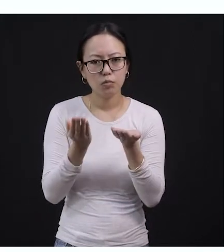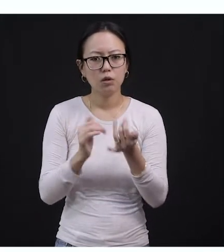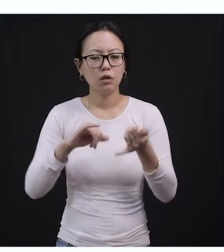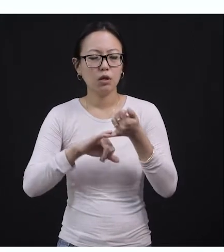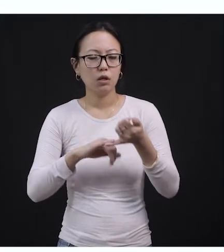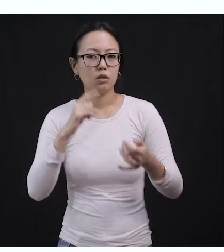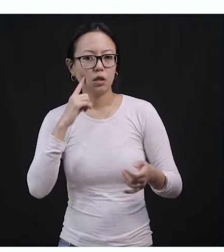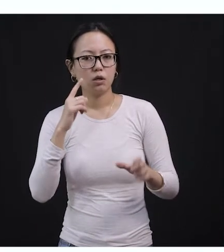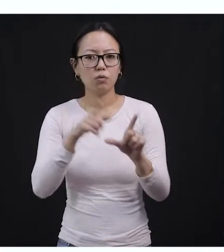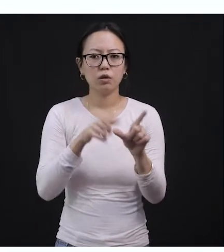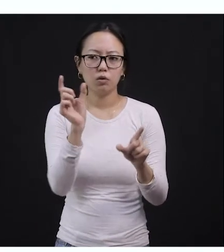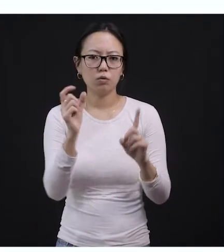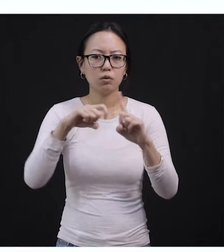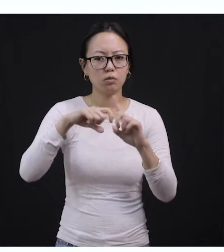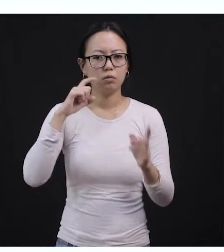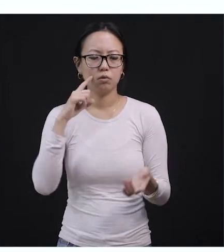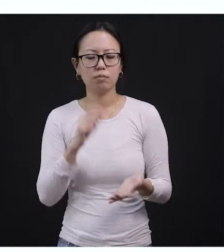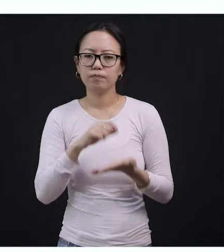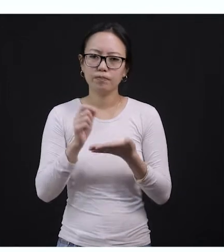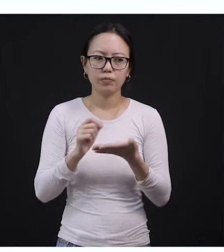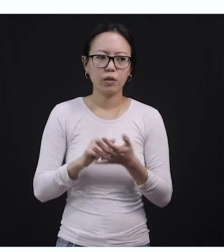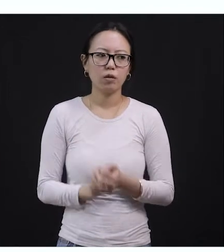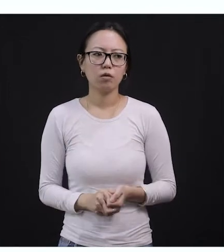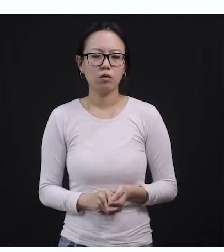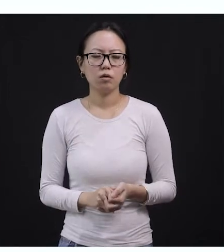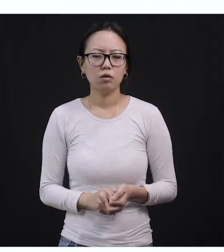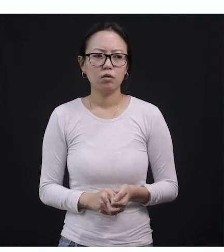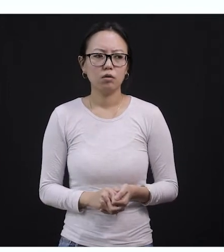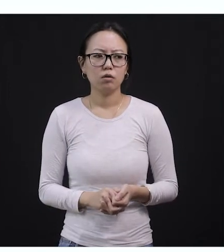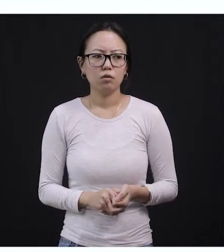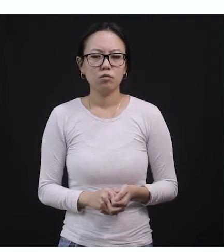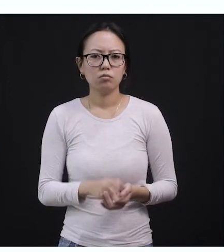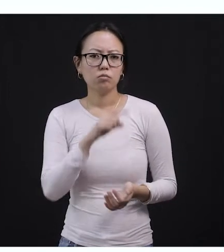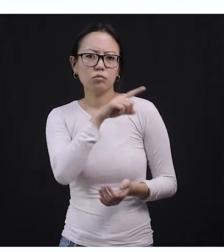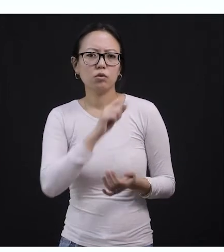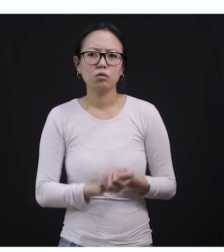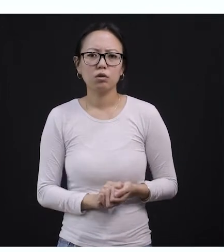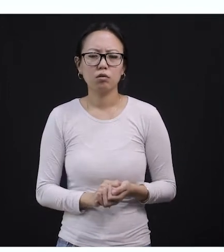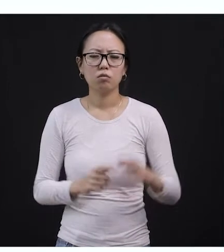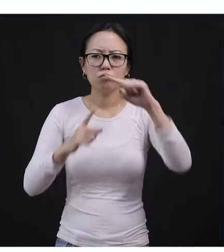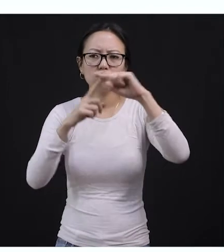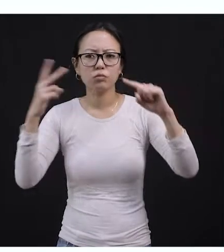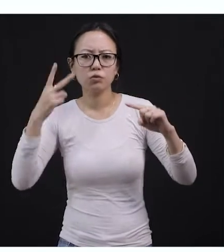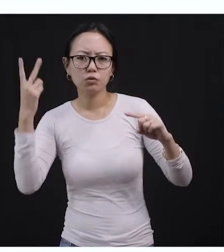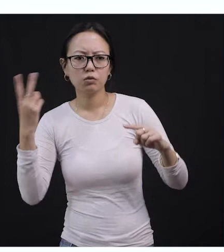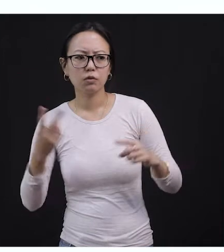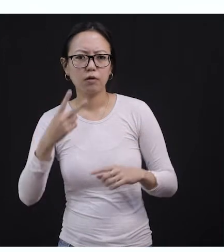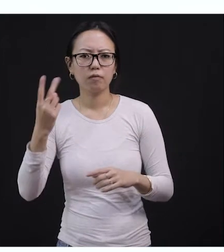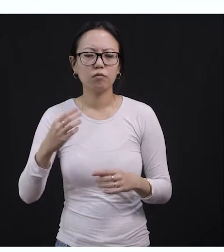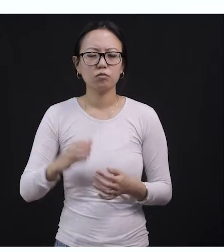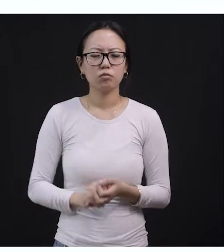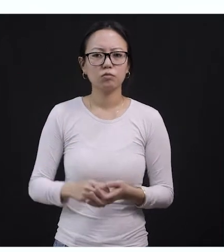this Huinsang, he was a Chinese pilgrim. He traveled all the way from China, and he came and settled